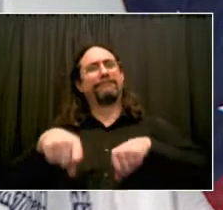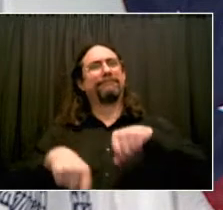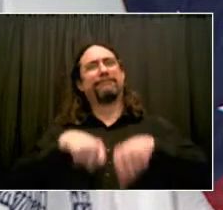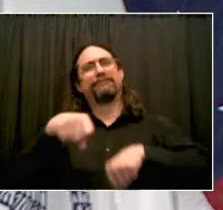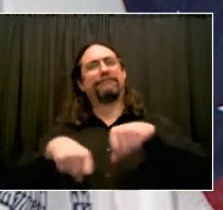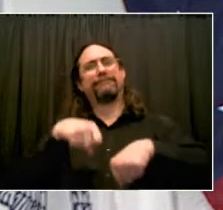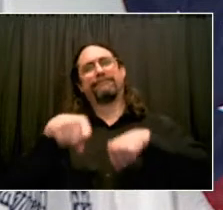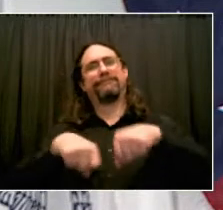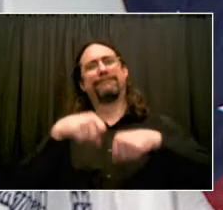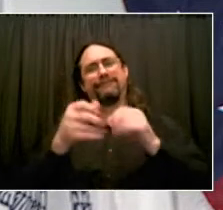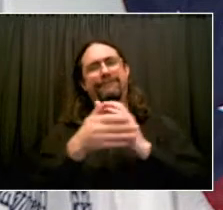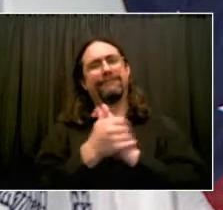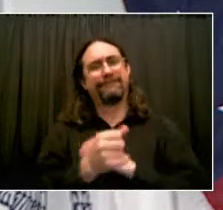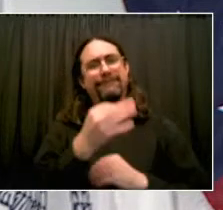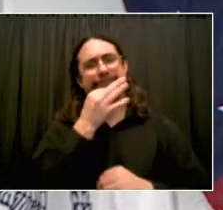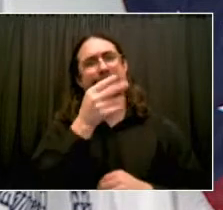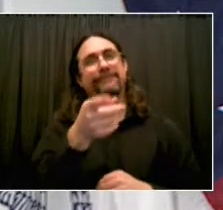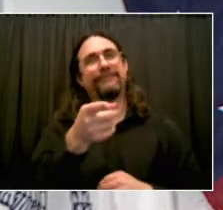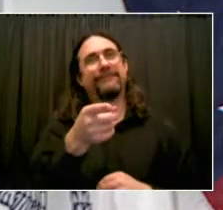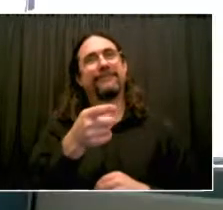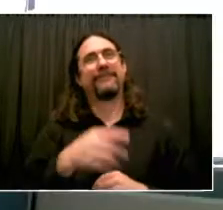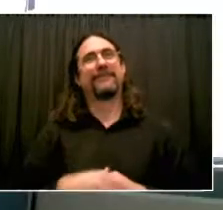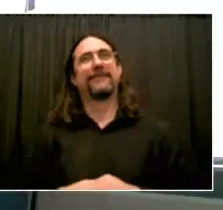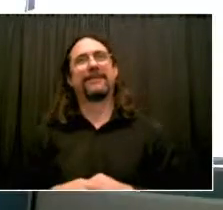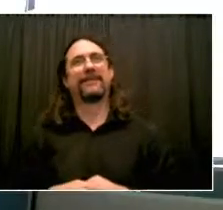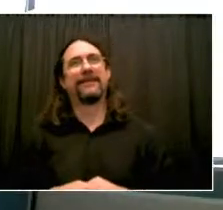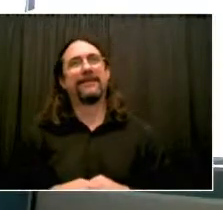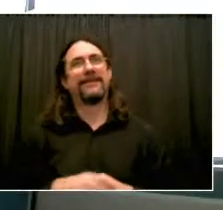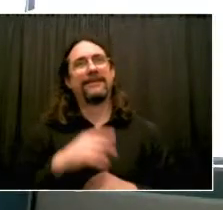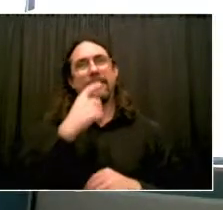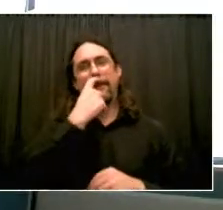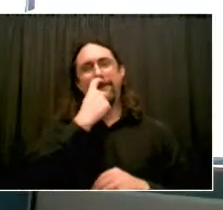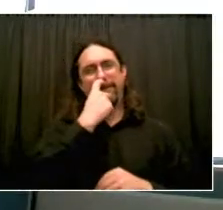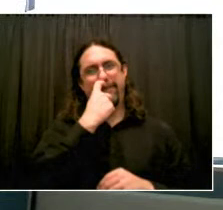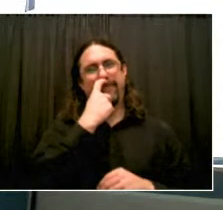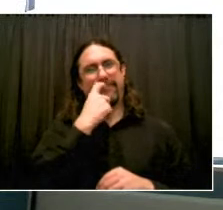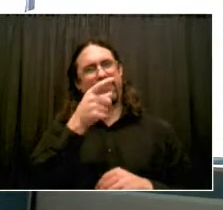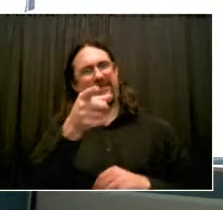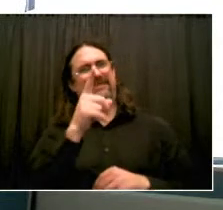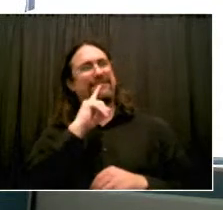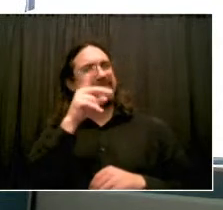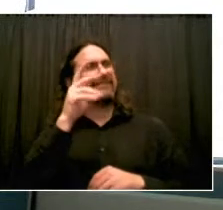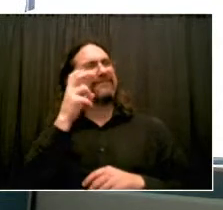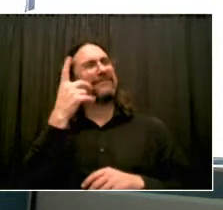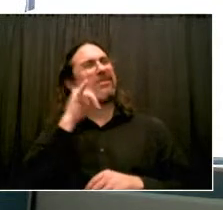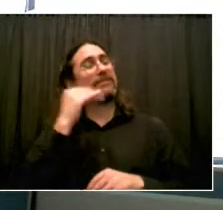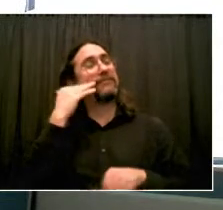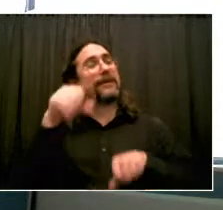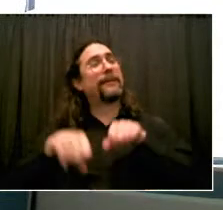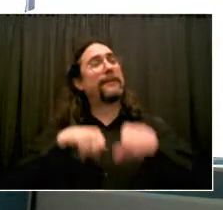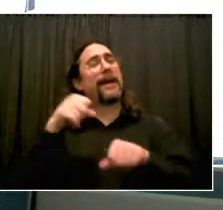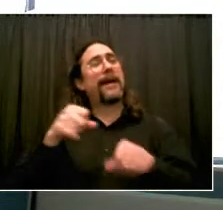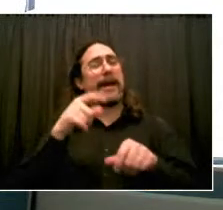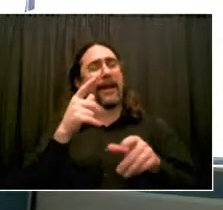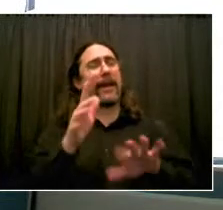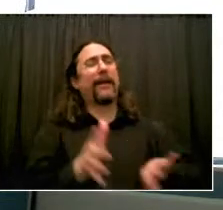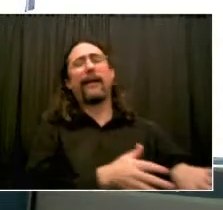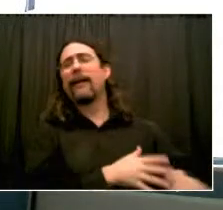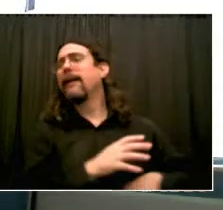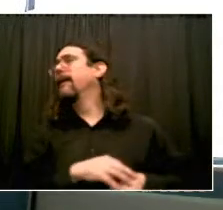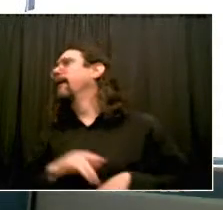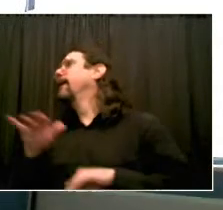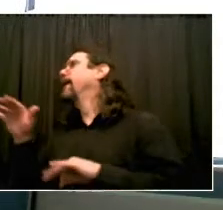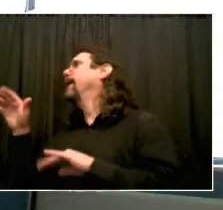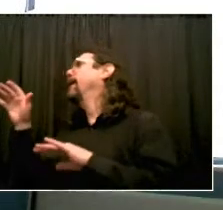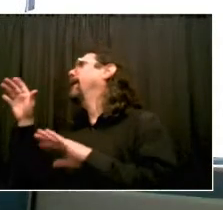No, your fitness levels were right up there. There you go. It was a lot of fun. Netherland Avenue. So